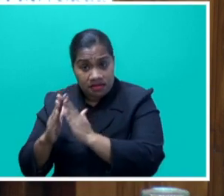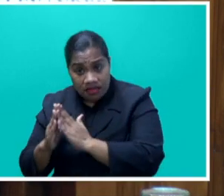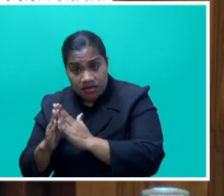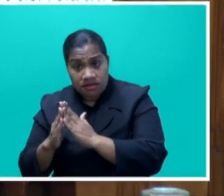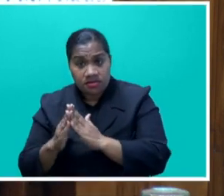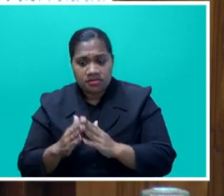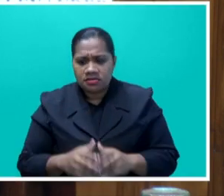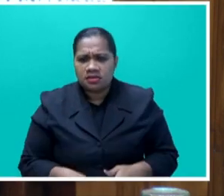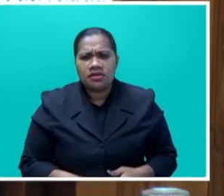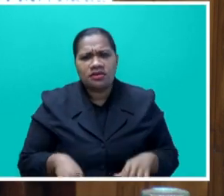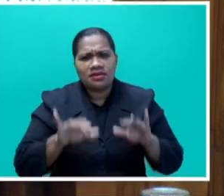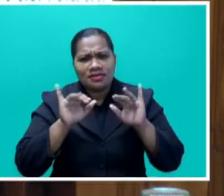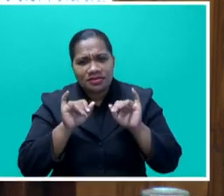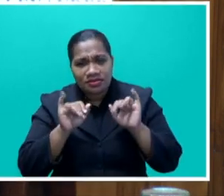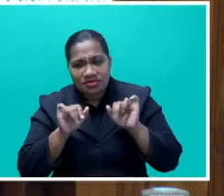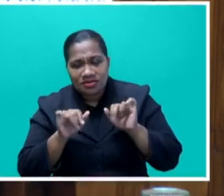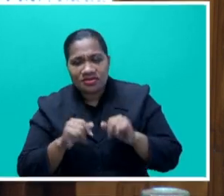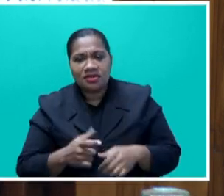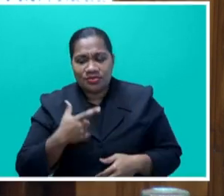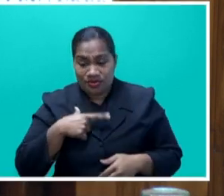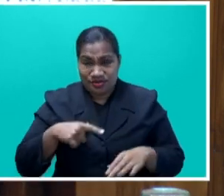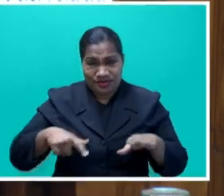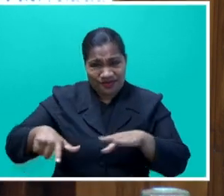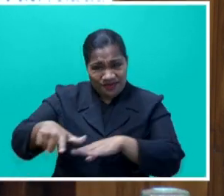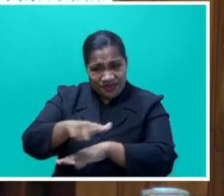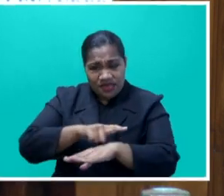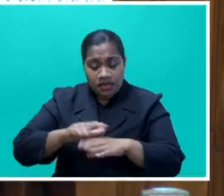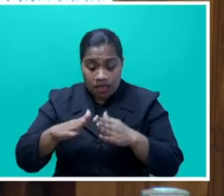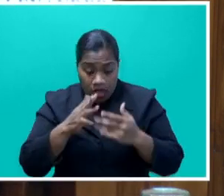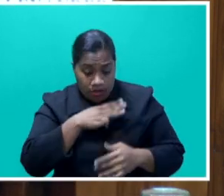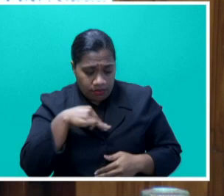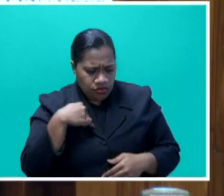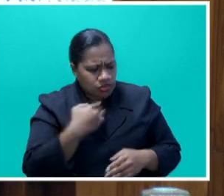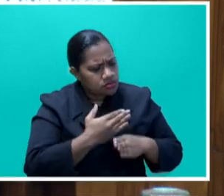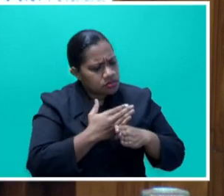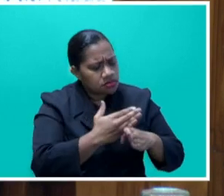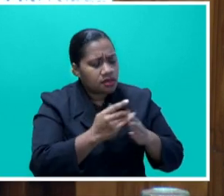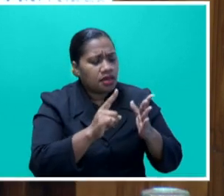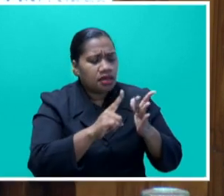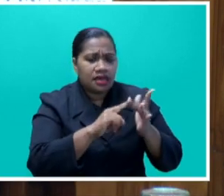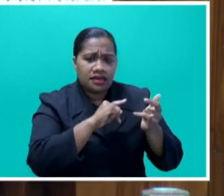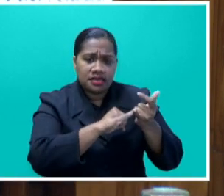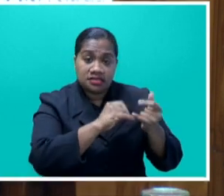scarcity, the ministry is working with IFC to develop the strata units.